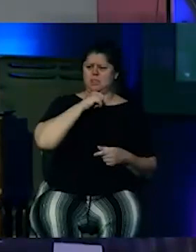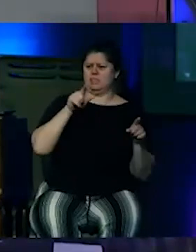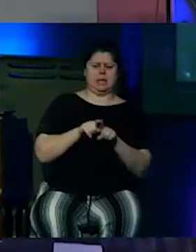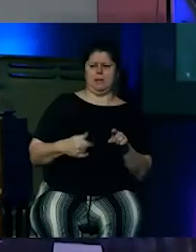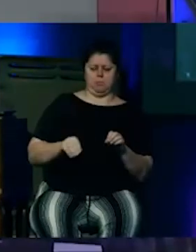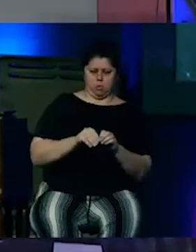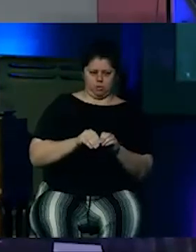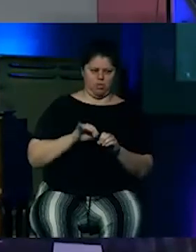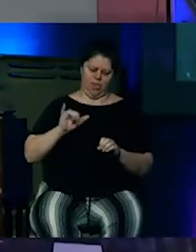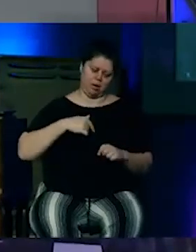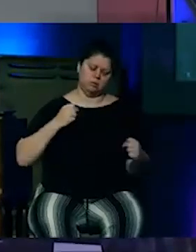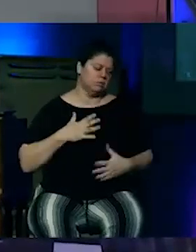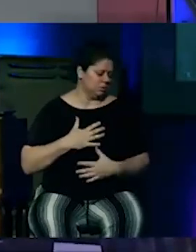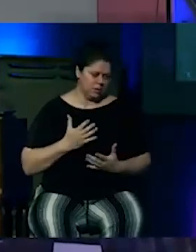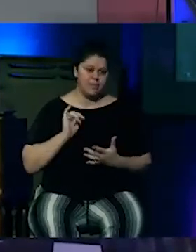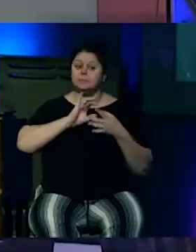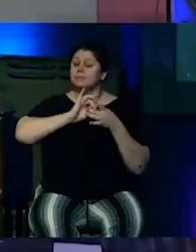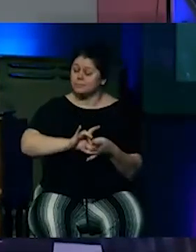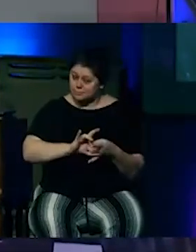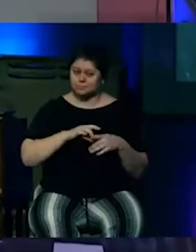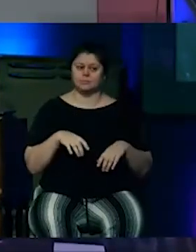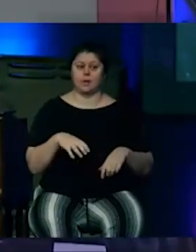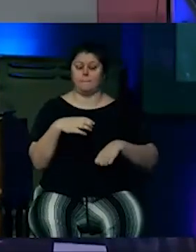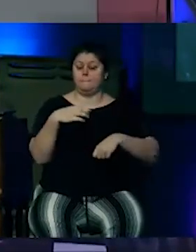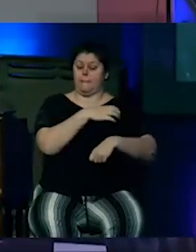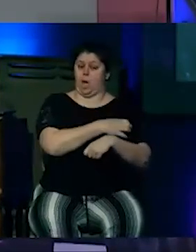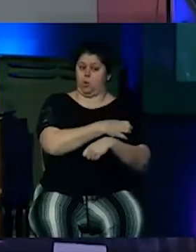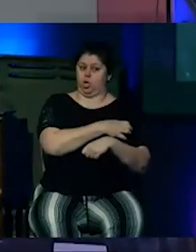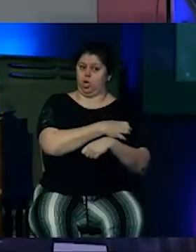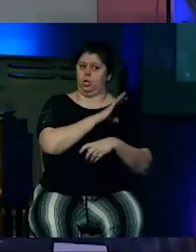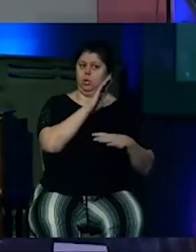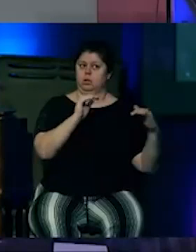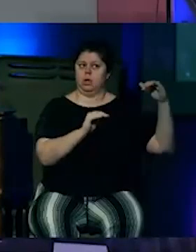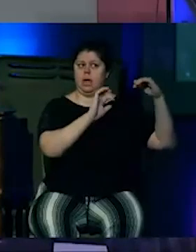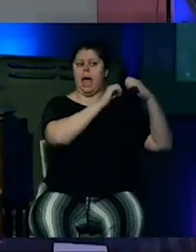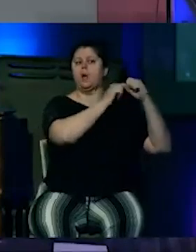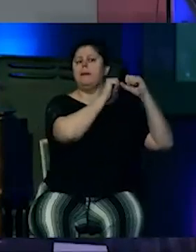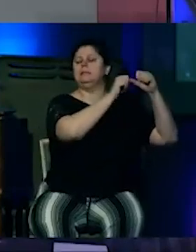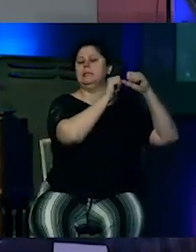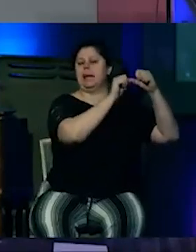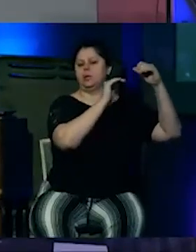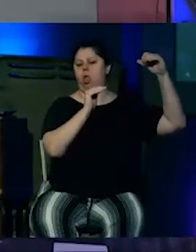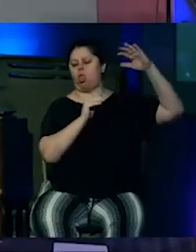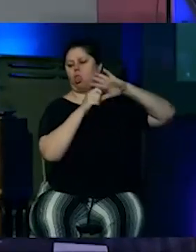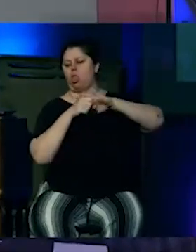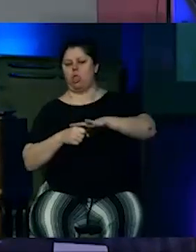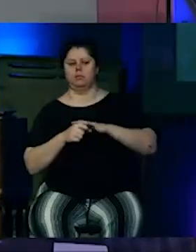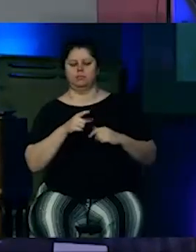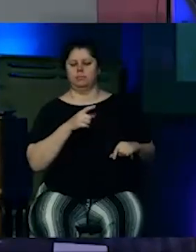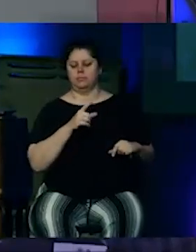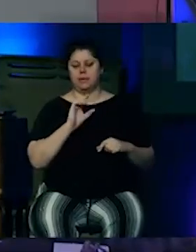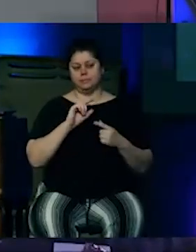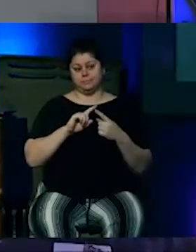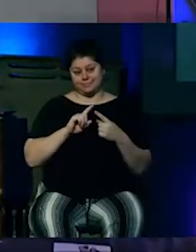anymore. And this has to do with the way that power is actually maintained through through legitimacy and